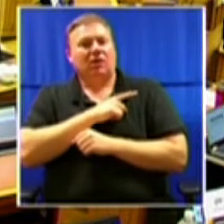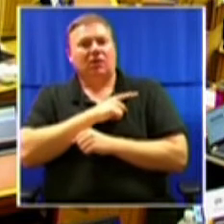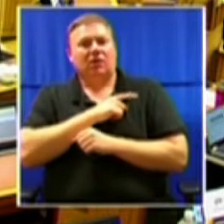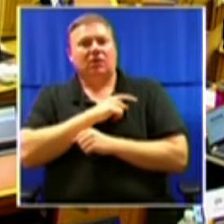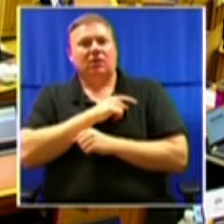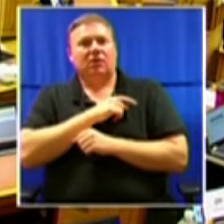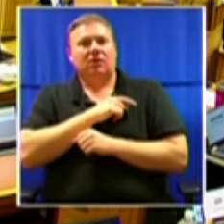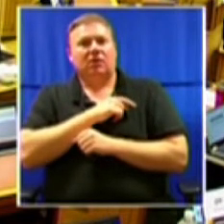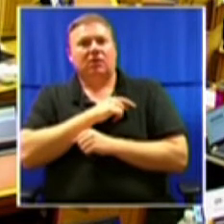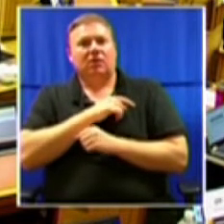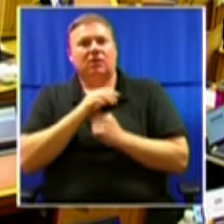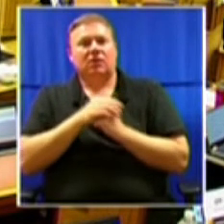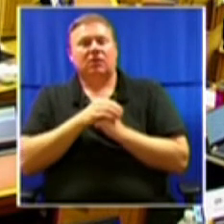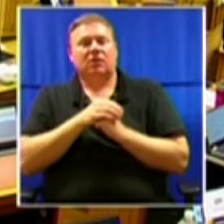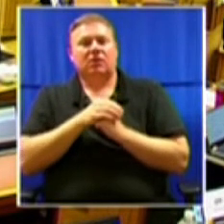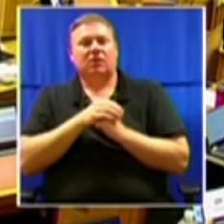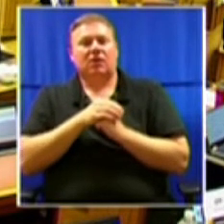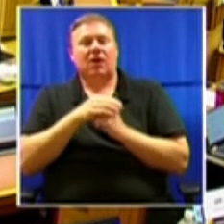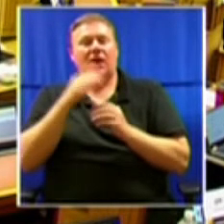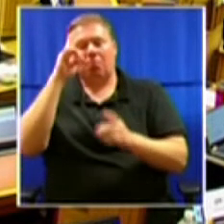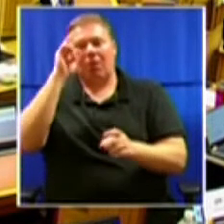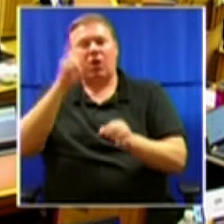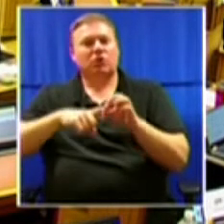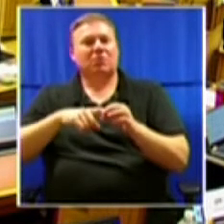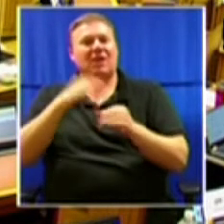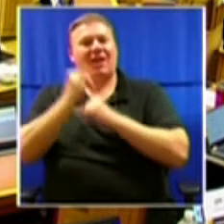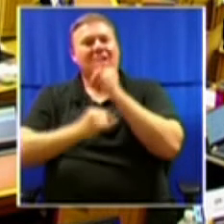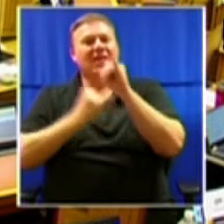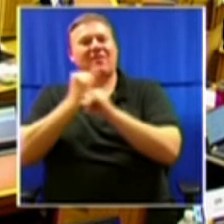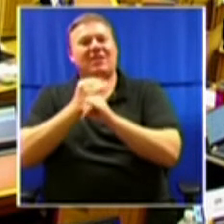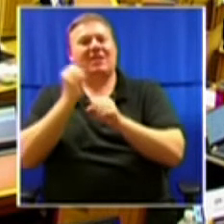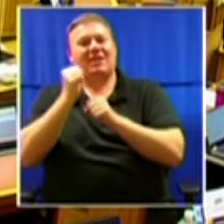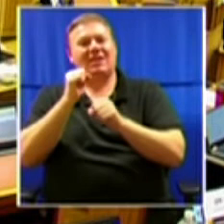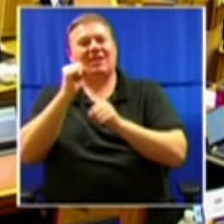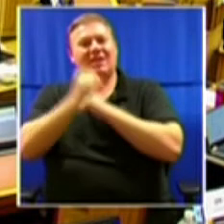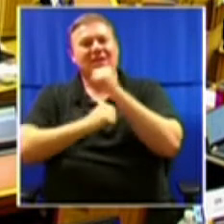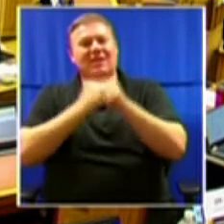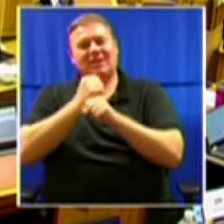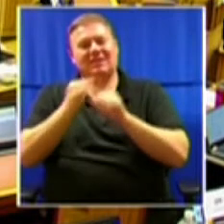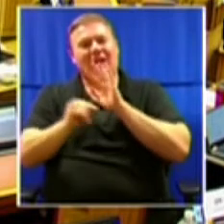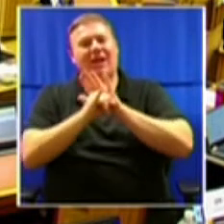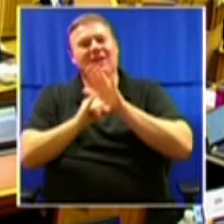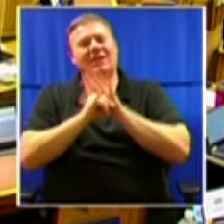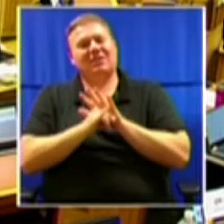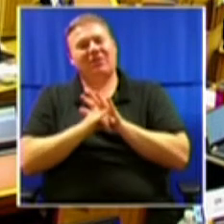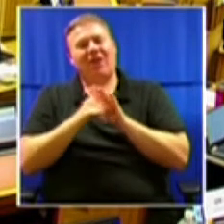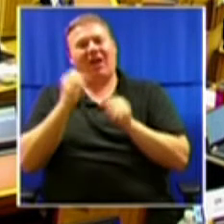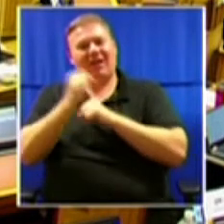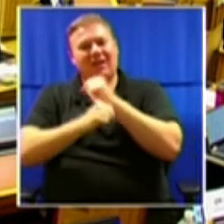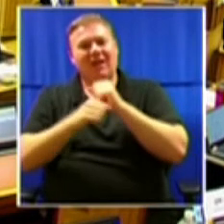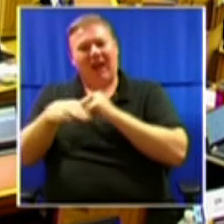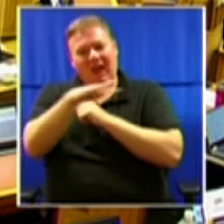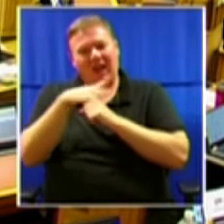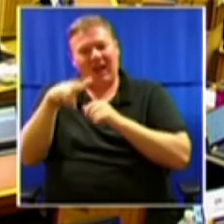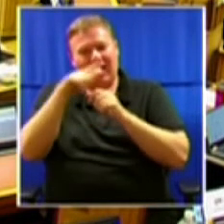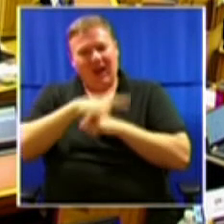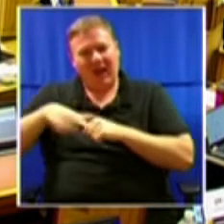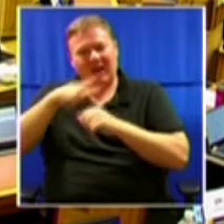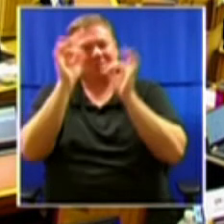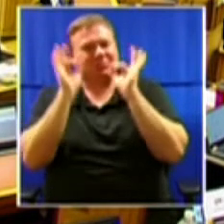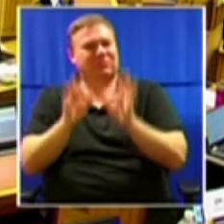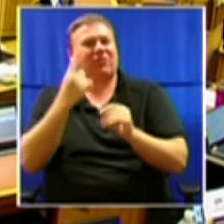taken 11 years just to identify a suitable land to construct the required building. And if not, why